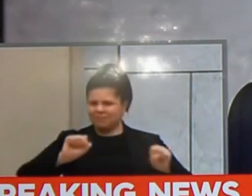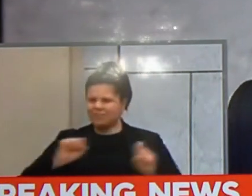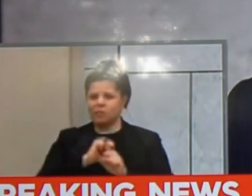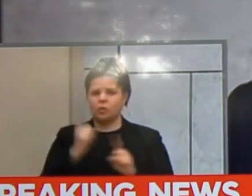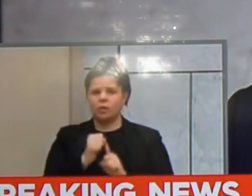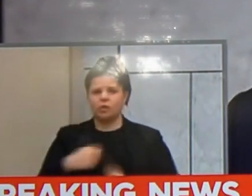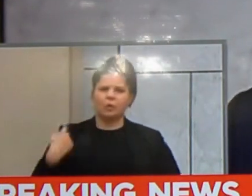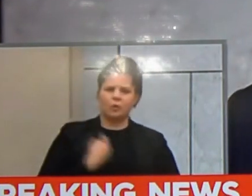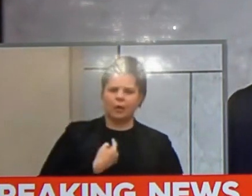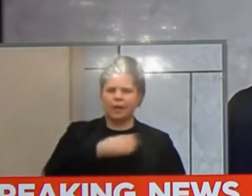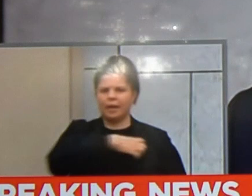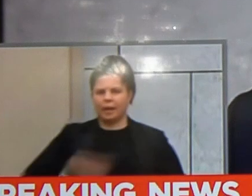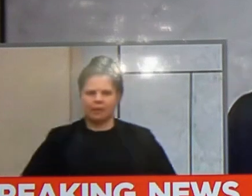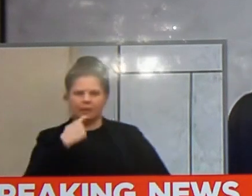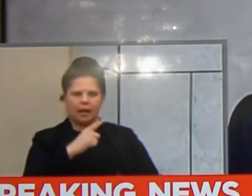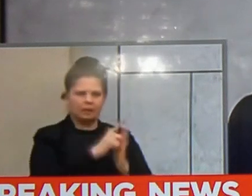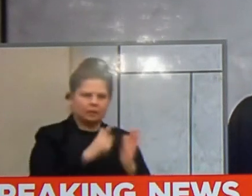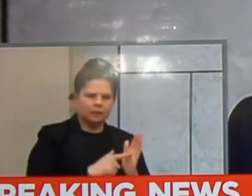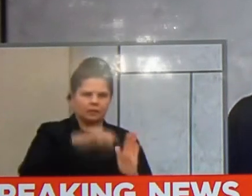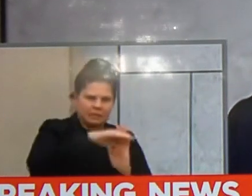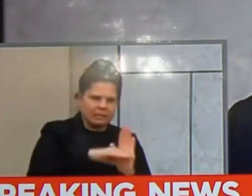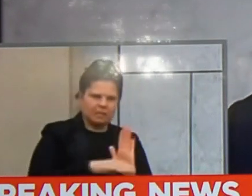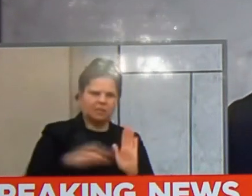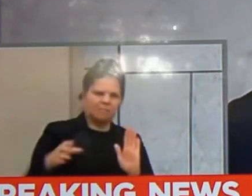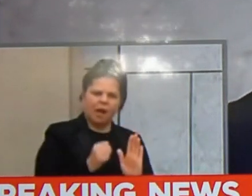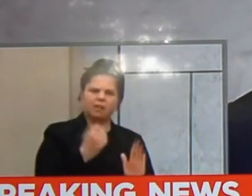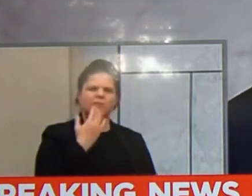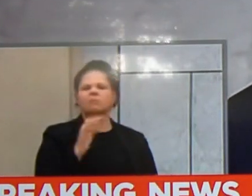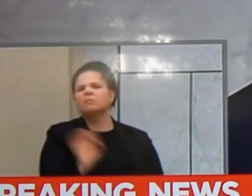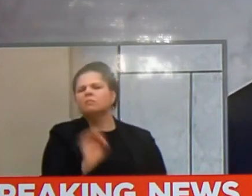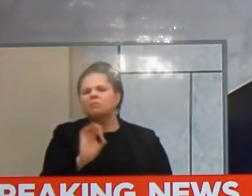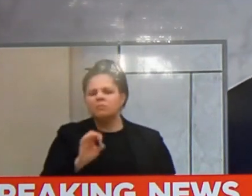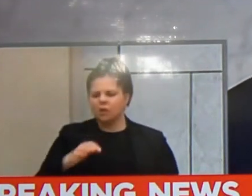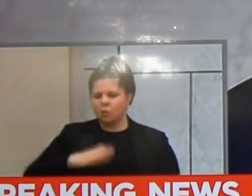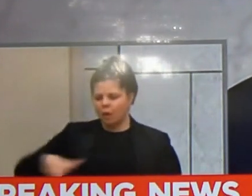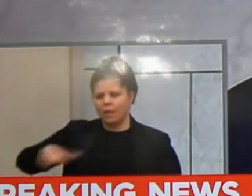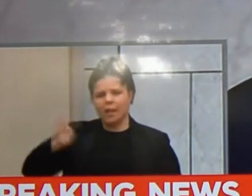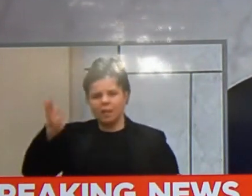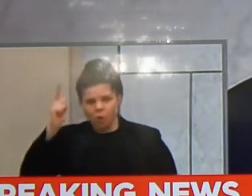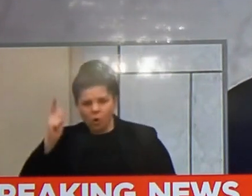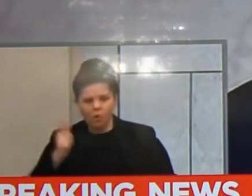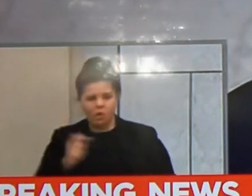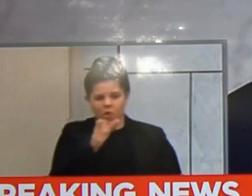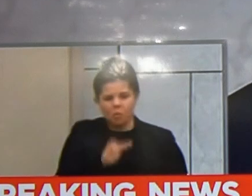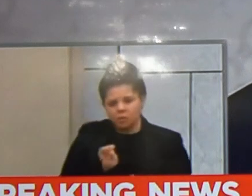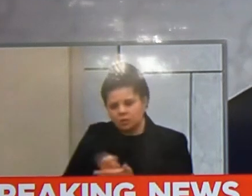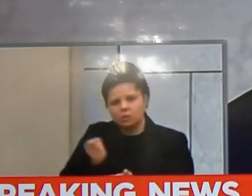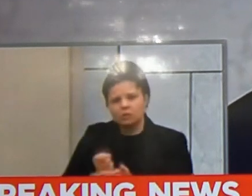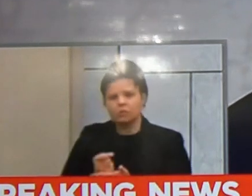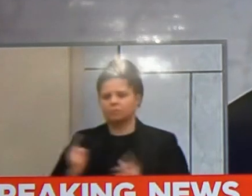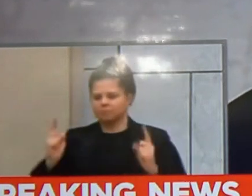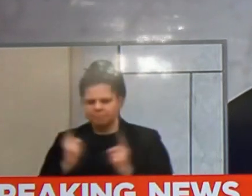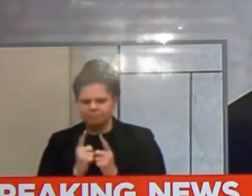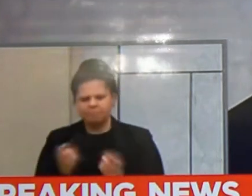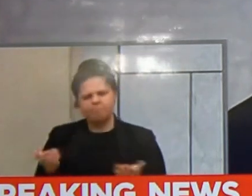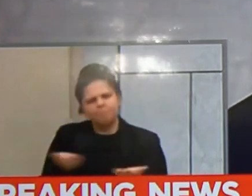be prescriptive about. What we want to do is have landlords and tenants in the room to ensure that they can work these